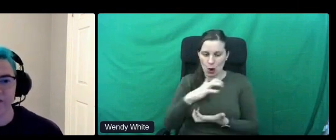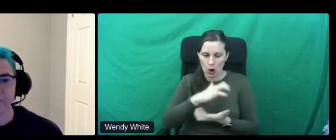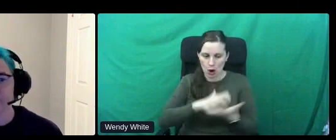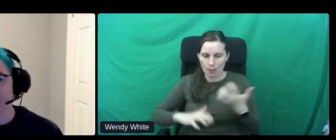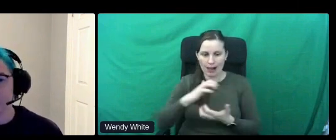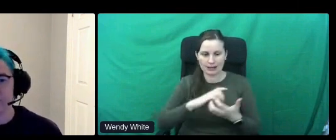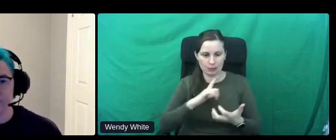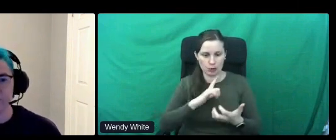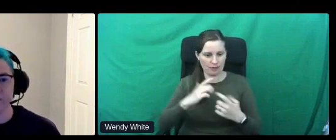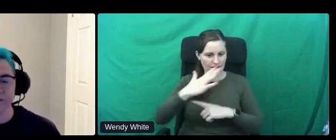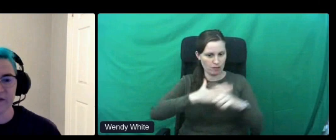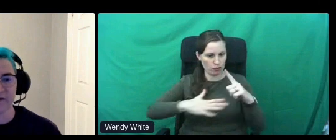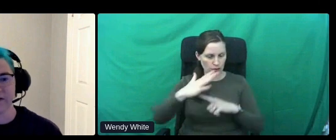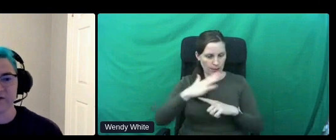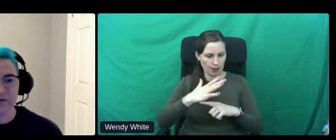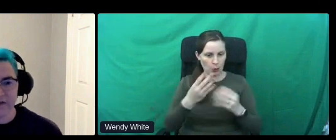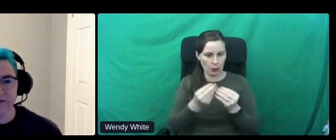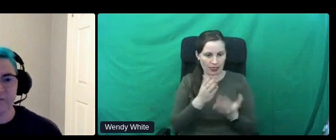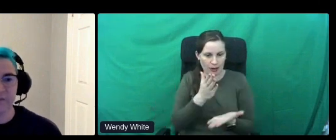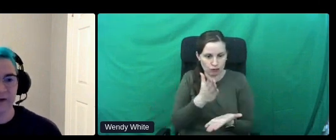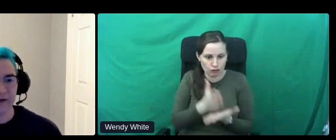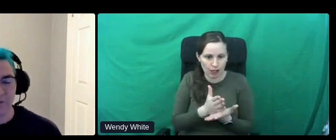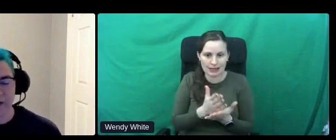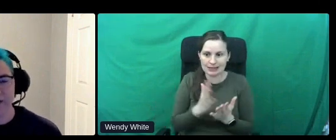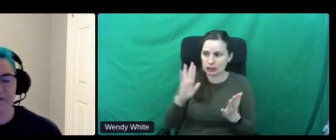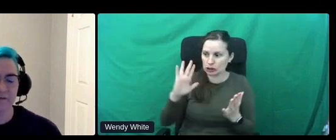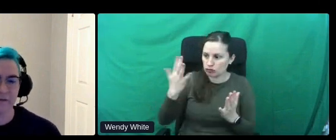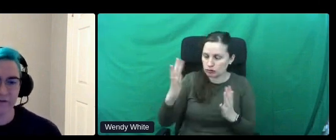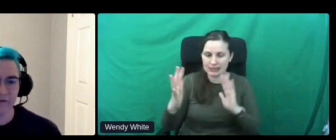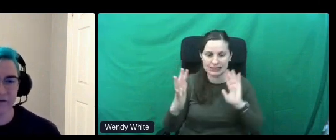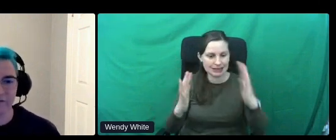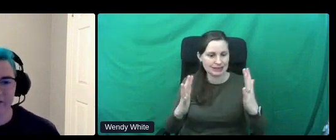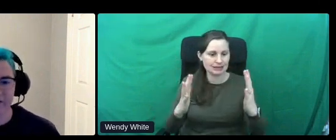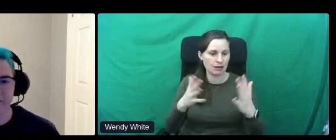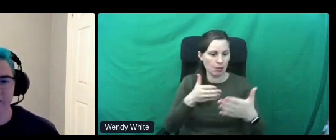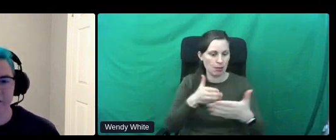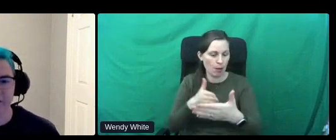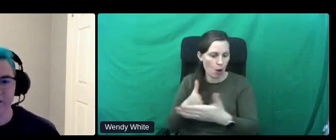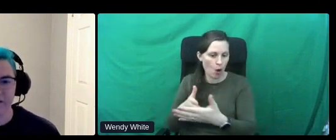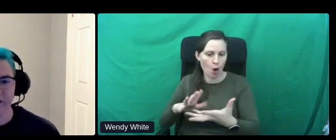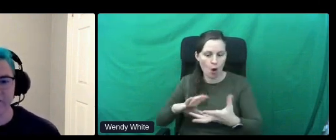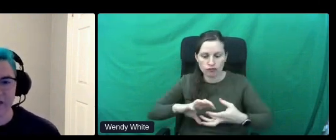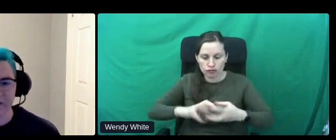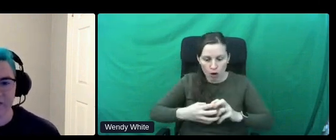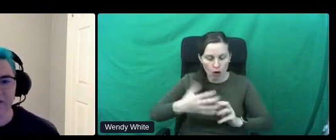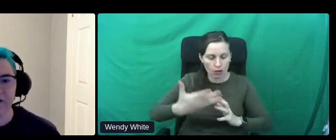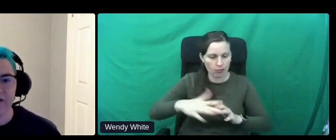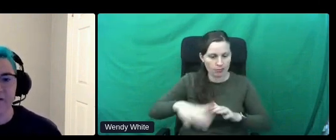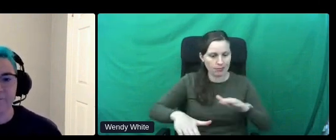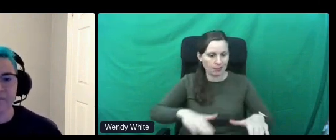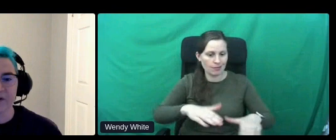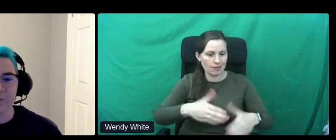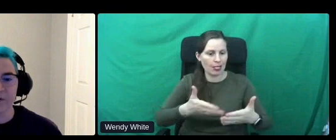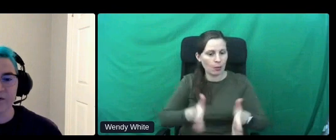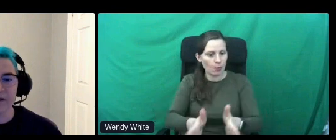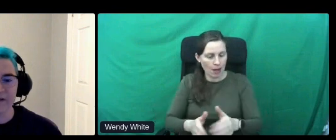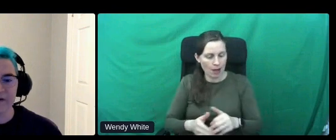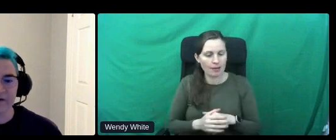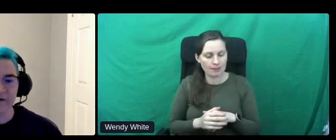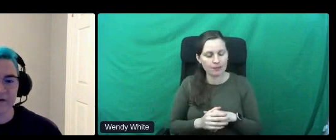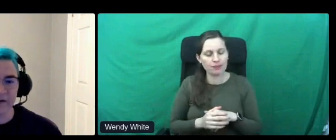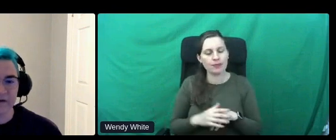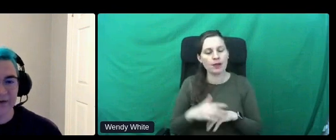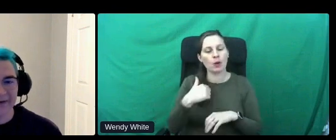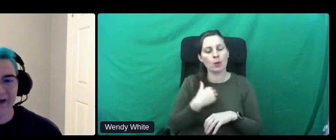environment, especially in one that's realistic, like trees blocking your way or little rocks that are in the navigation. We utilized